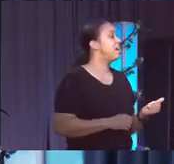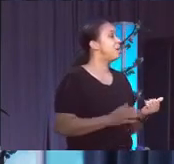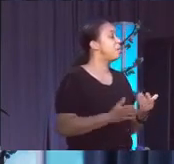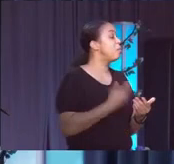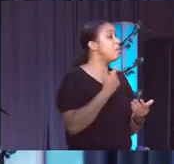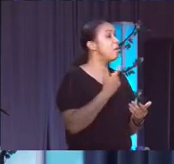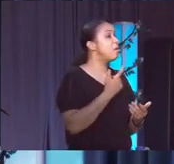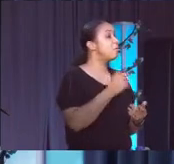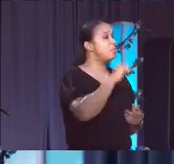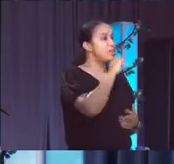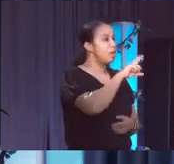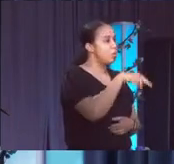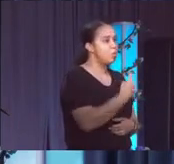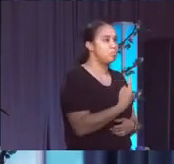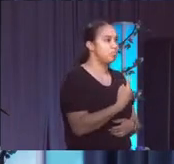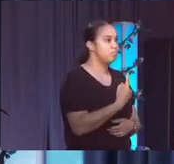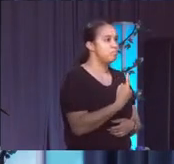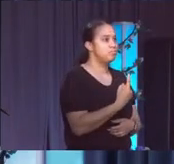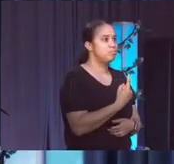in almost every case, we were not alone.